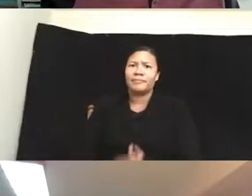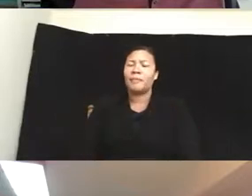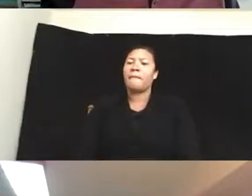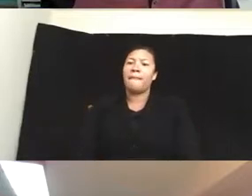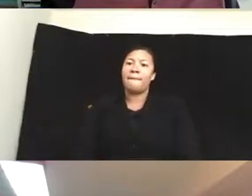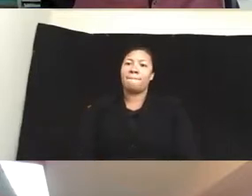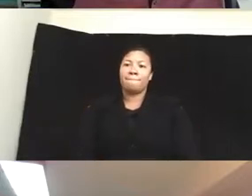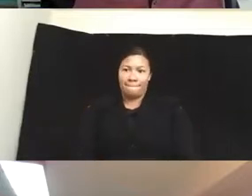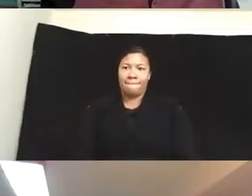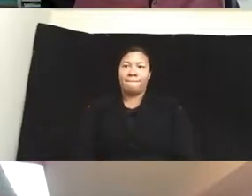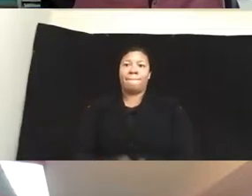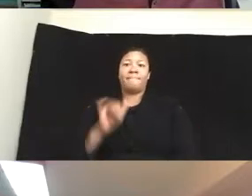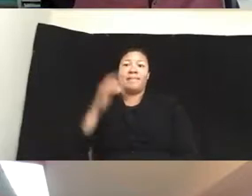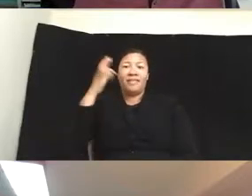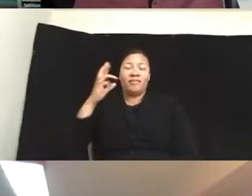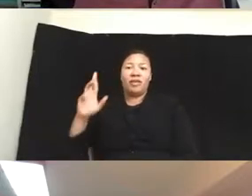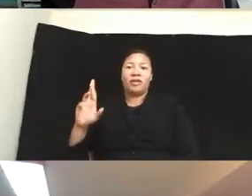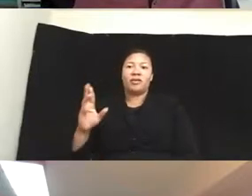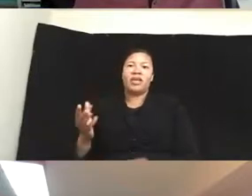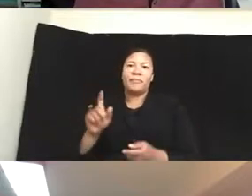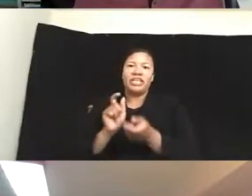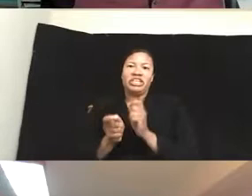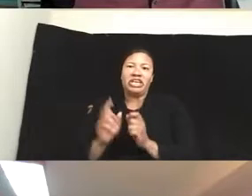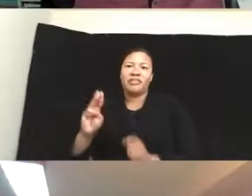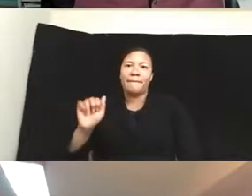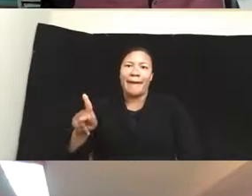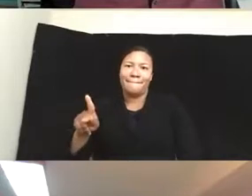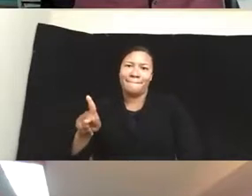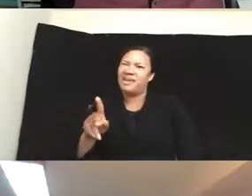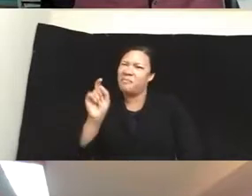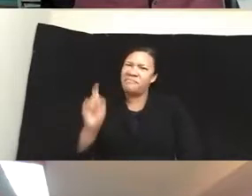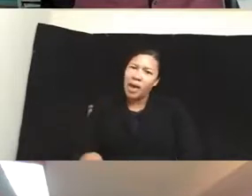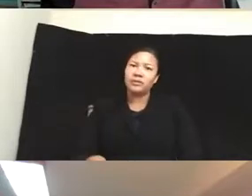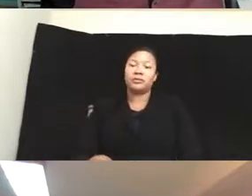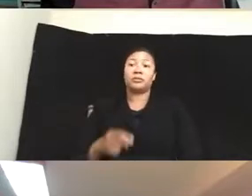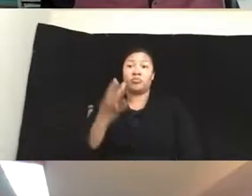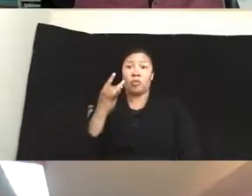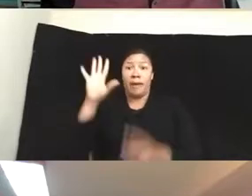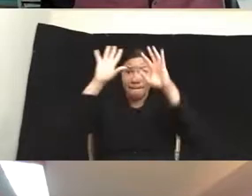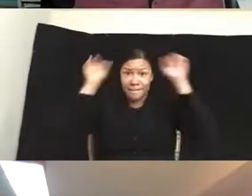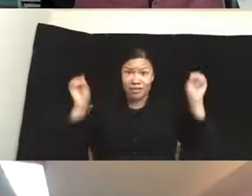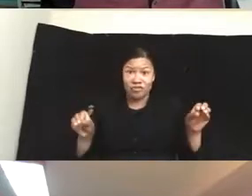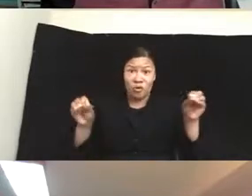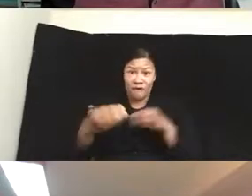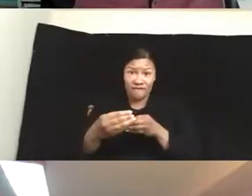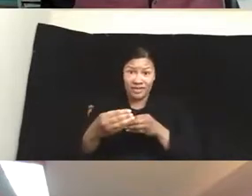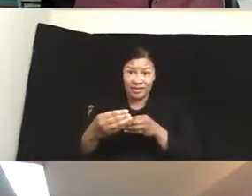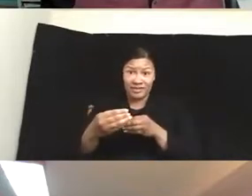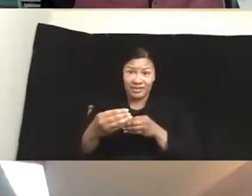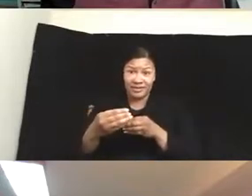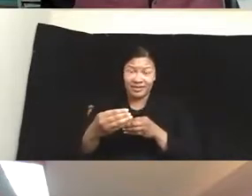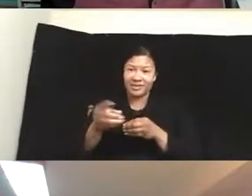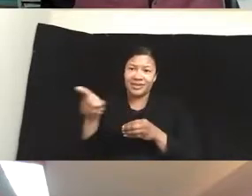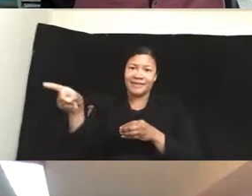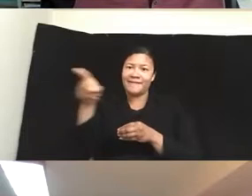This is why a remapping is necessary, because it's clear that being in the president's office doesn't have